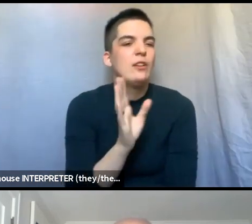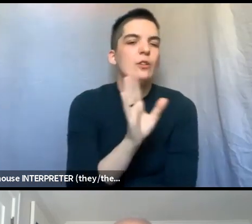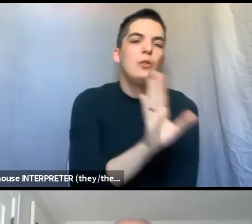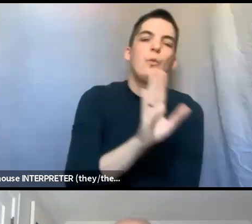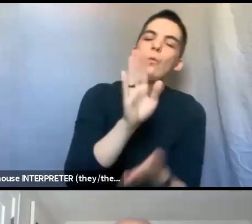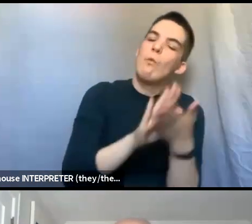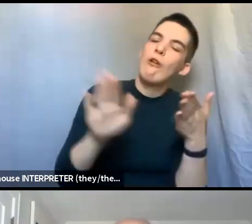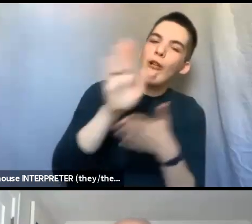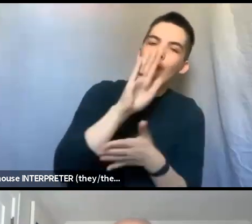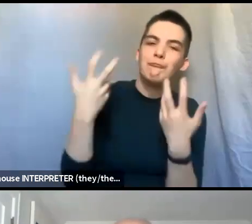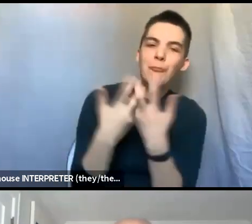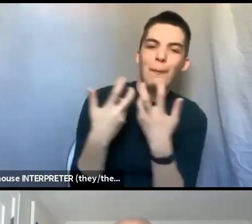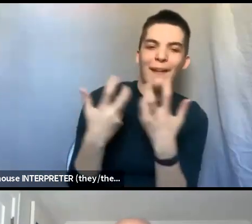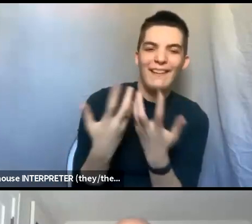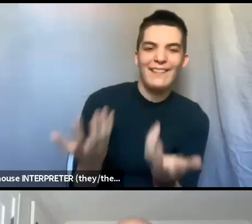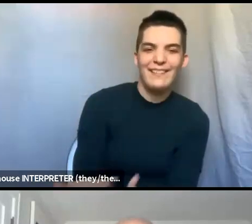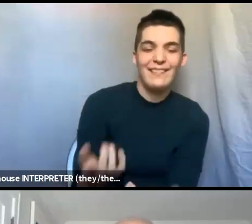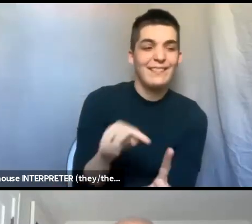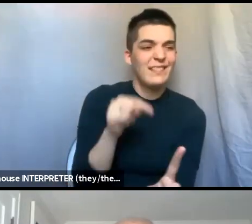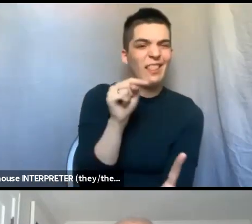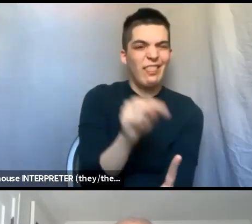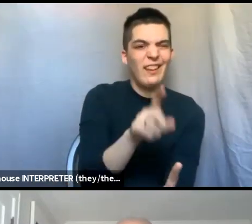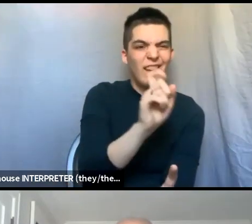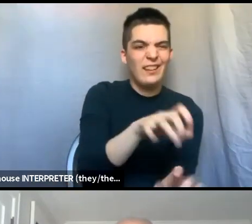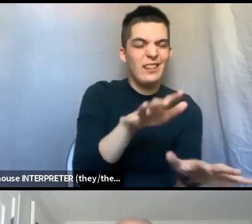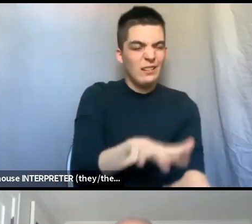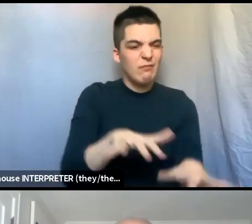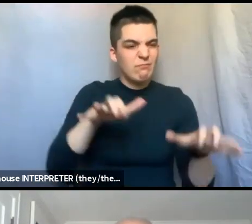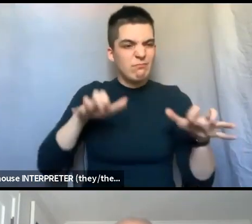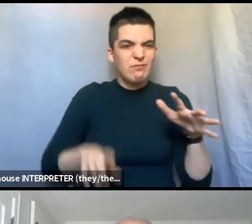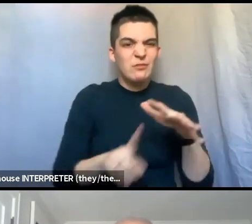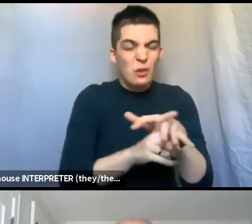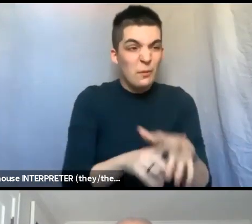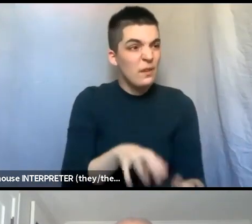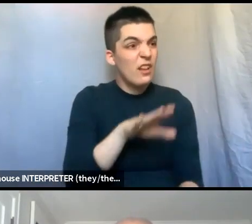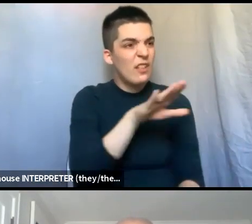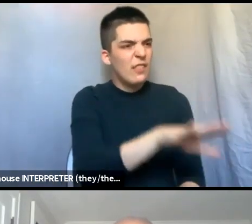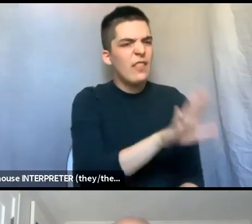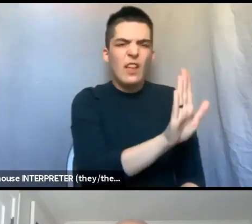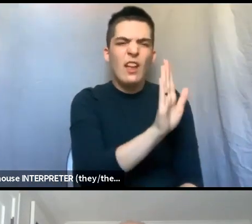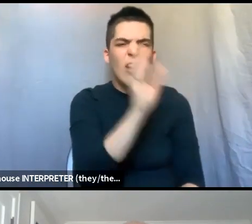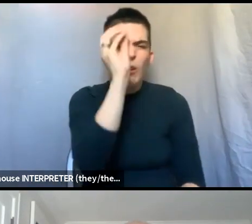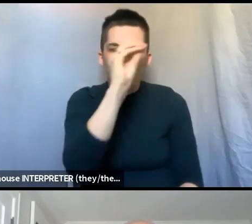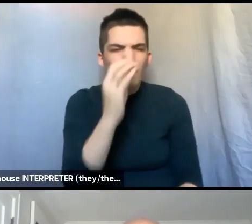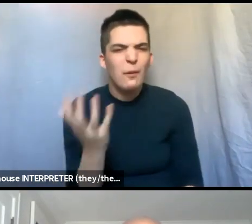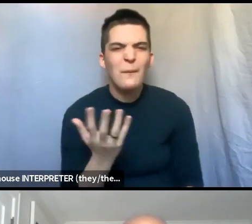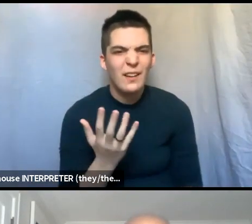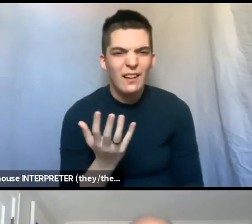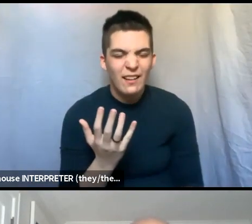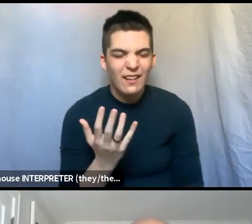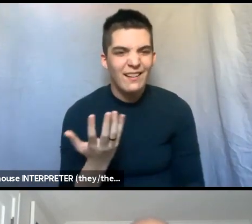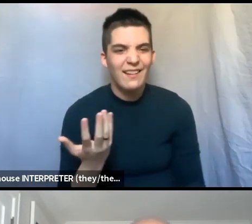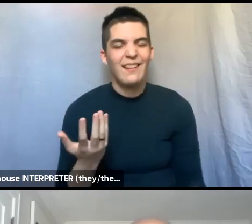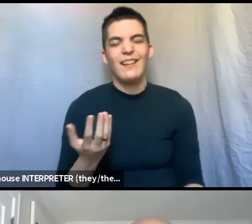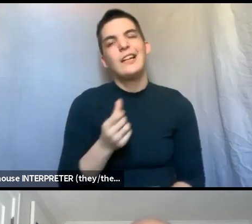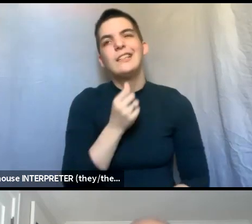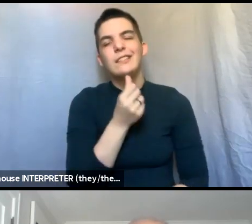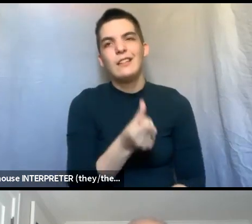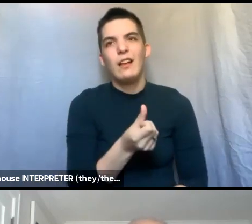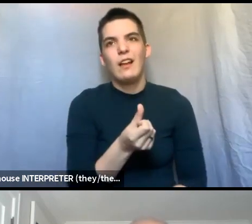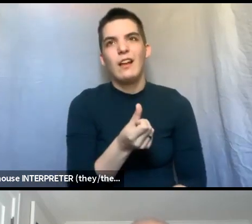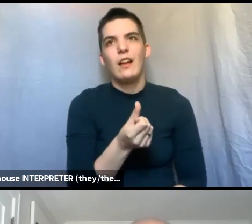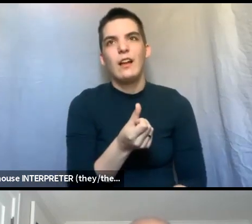you know, they should be there. What are they going to think of this? That it's not totally self, of course, as an